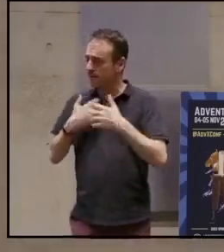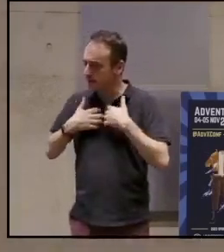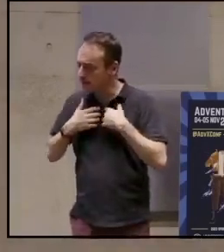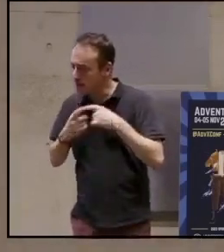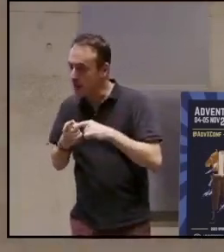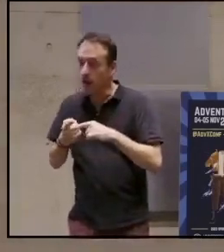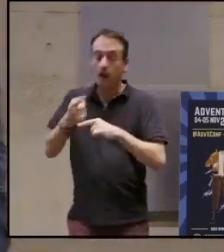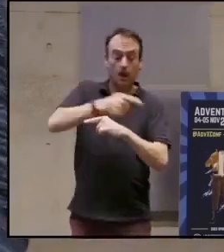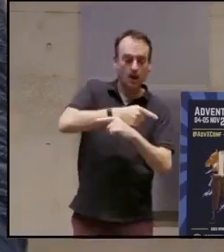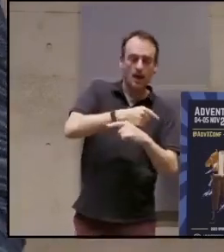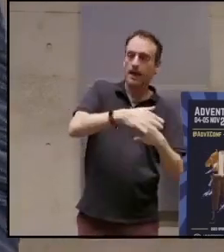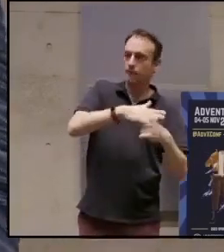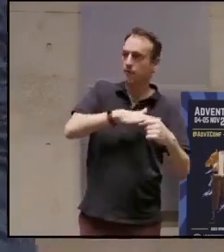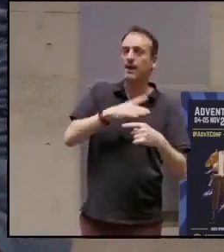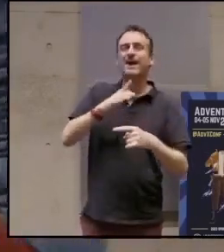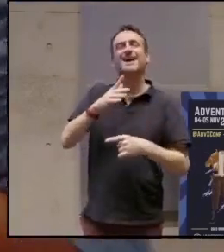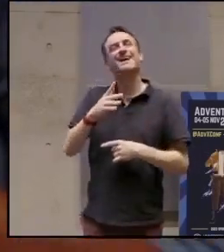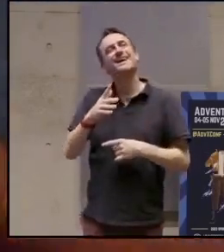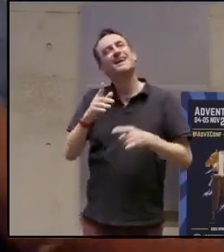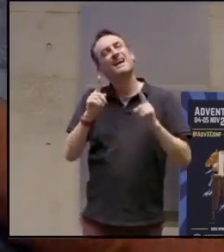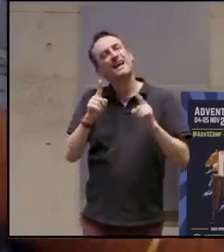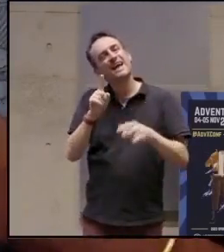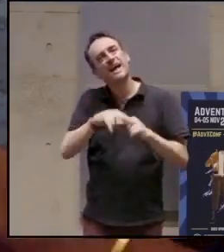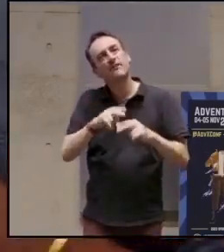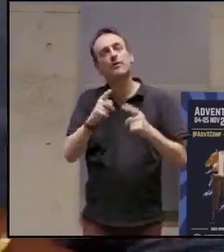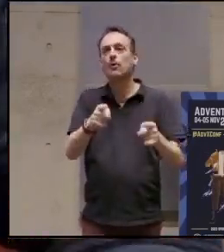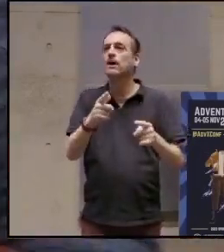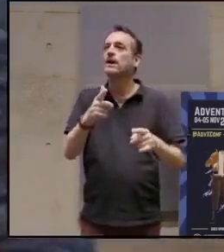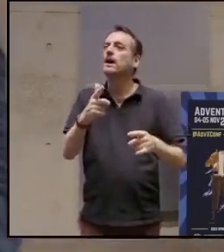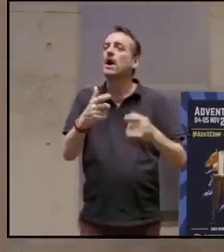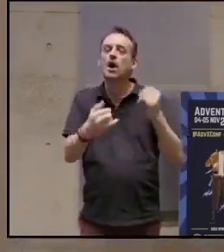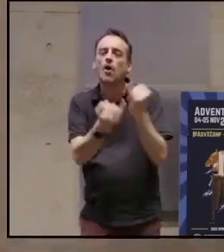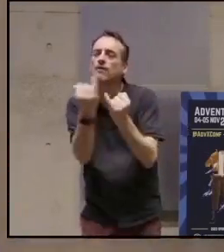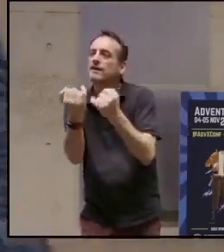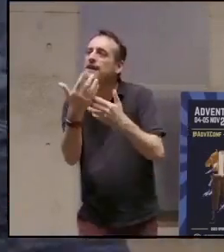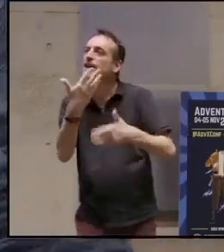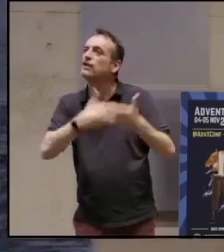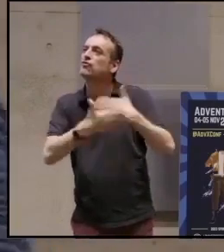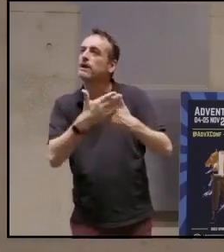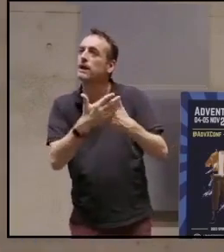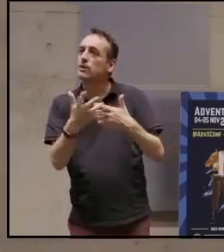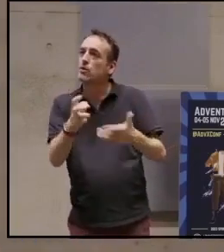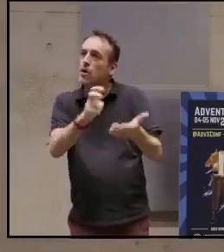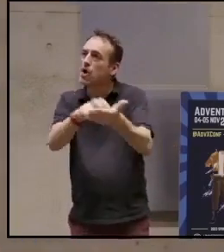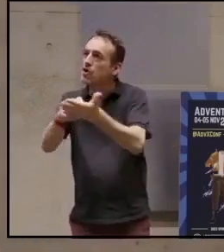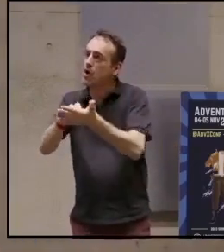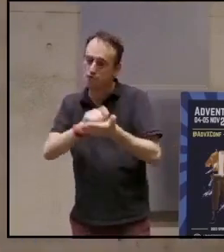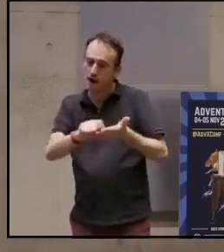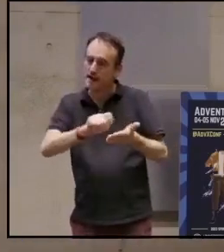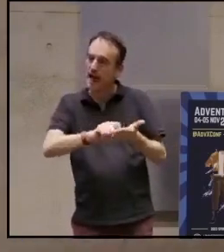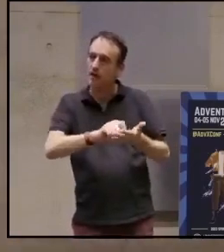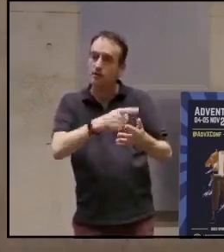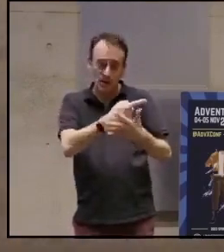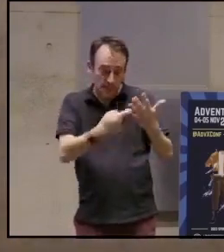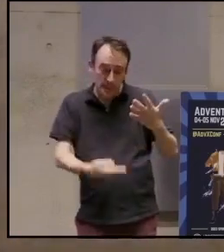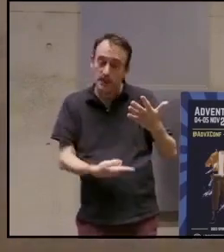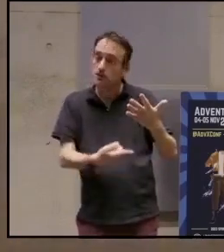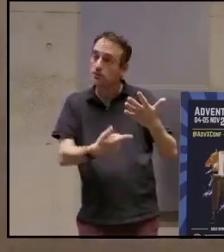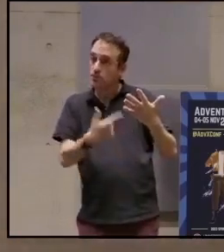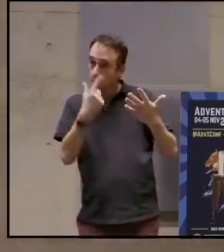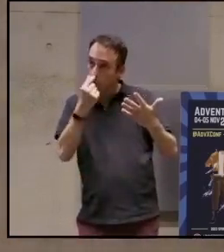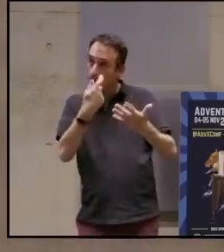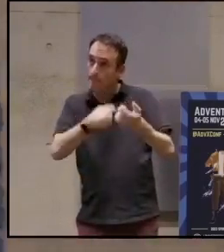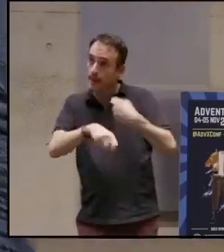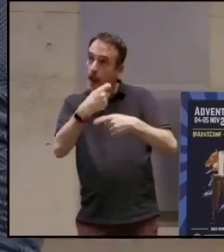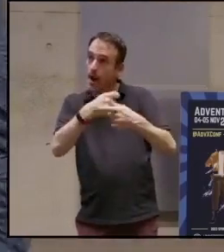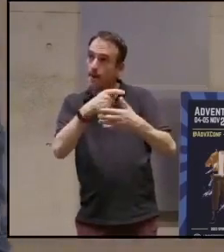stories. If you collect and write down interesting conflicts in history, you are guaranteed that these could be, potentially, the basis